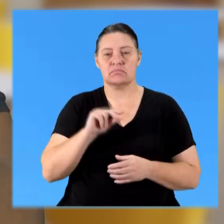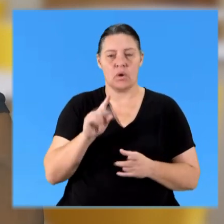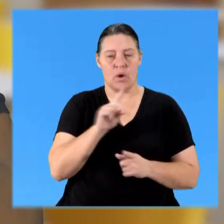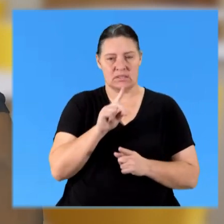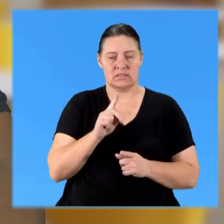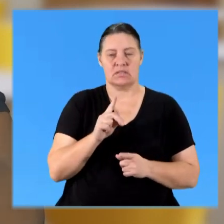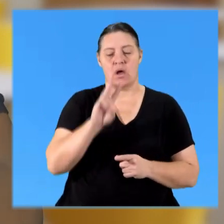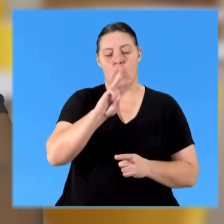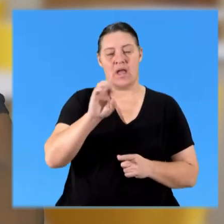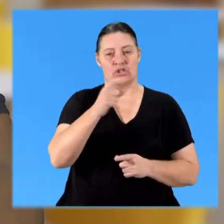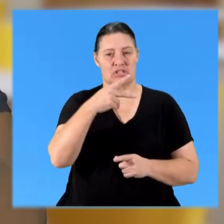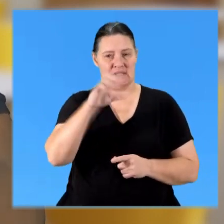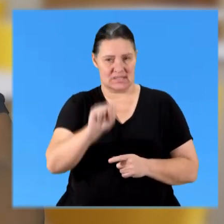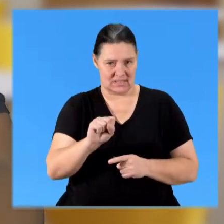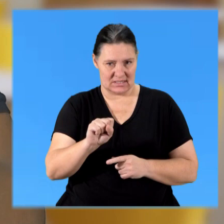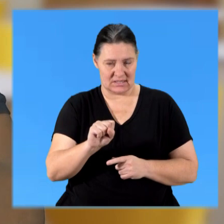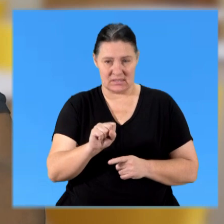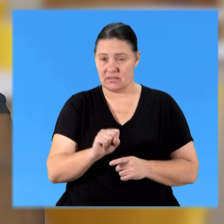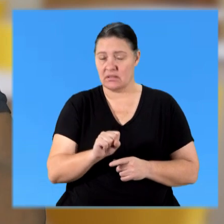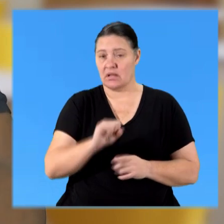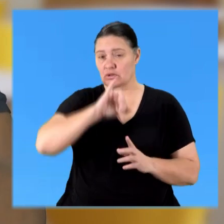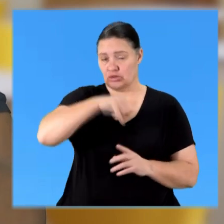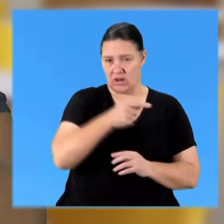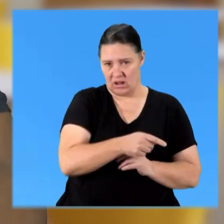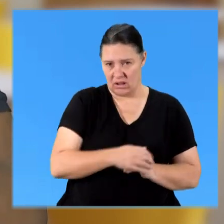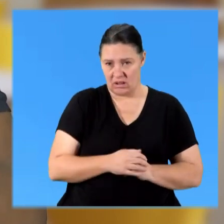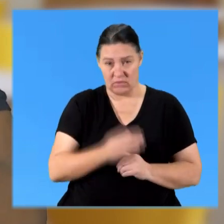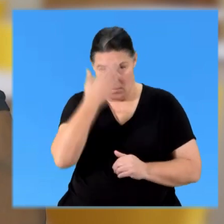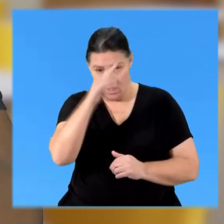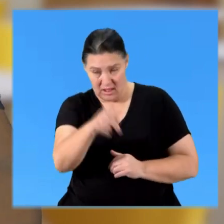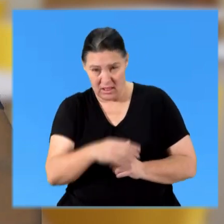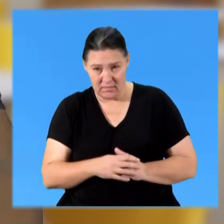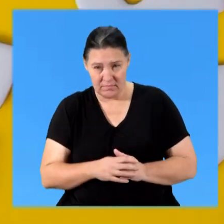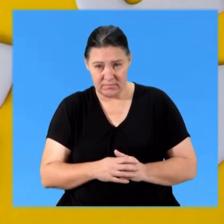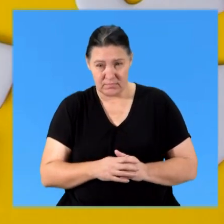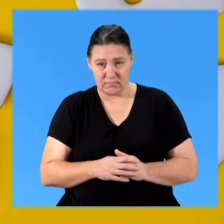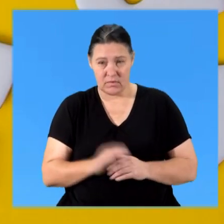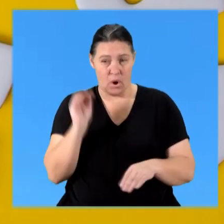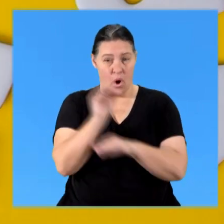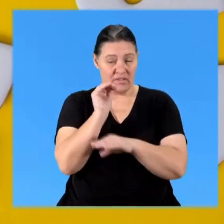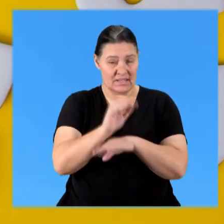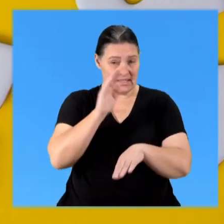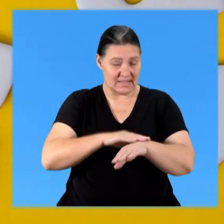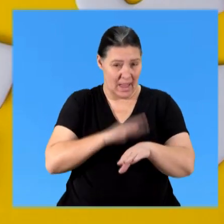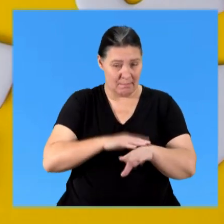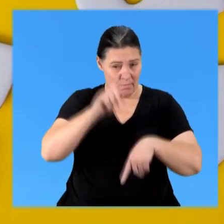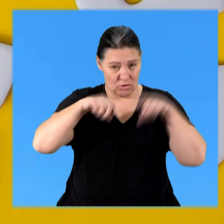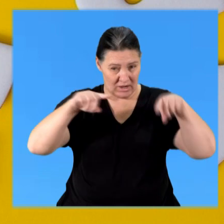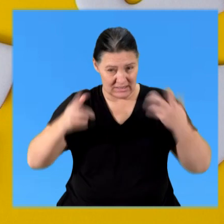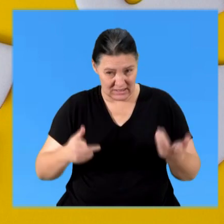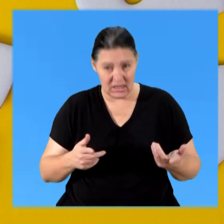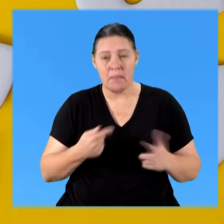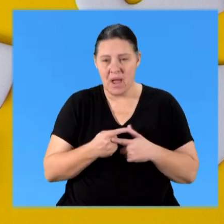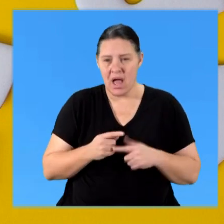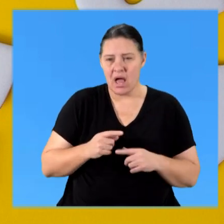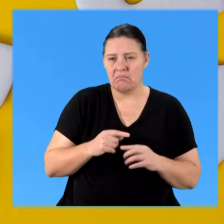talking wages journal. Wages journal. Did you know that the overtime rate for wages